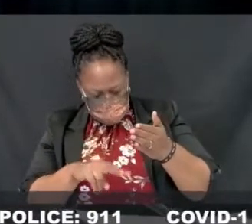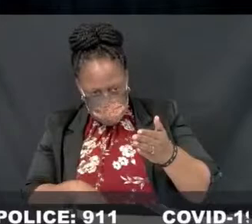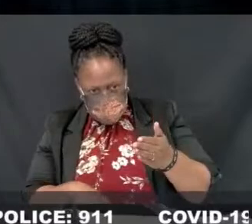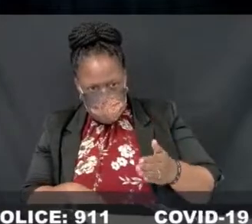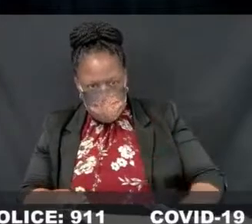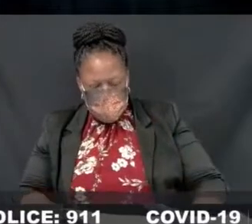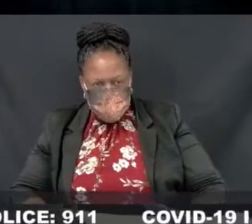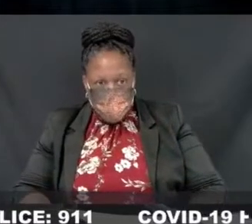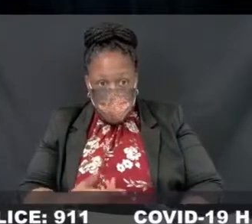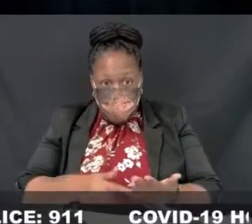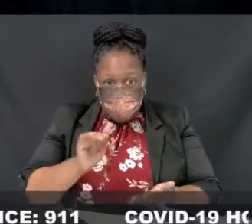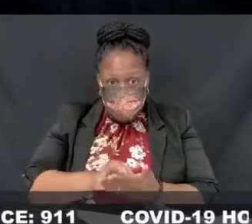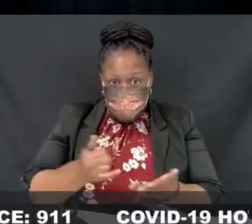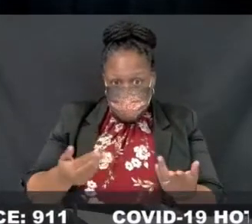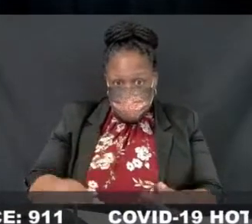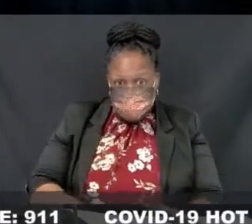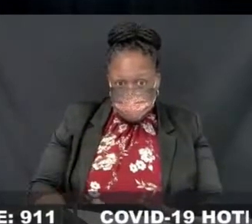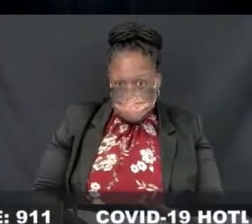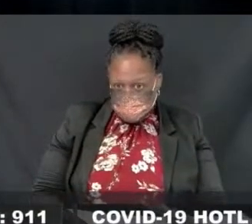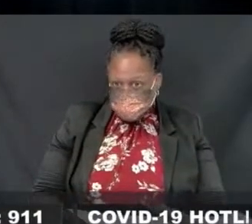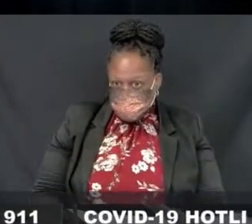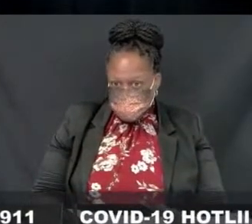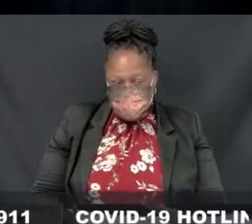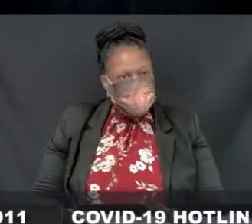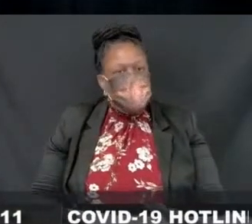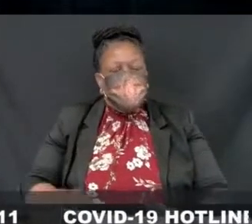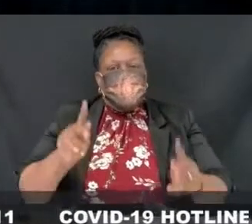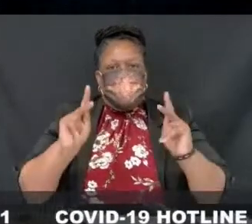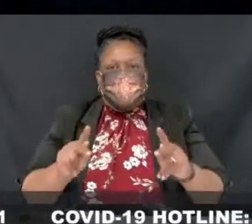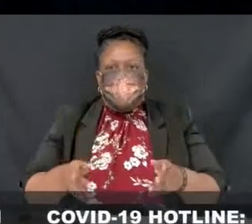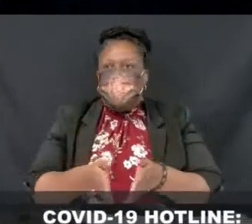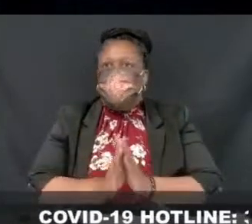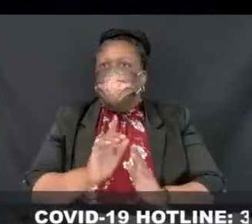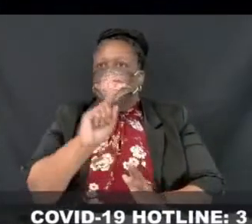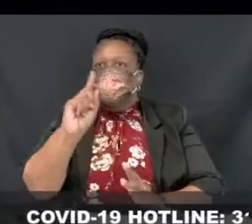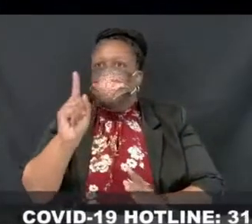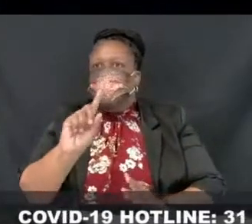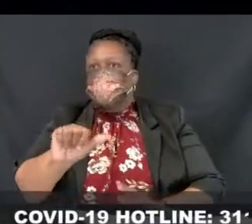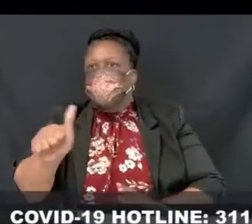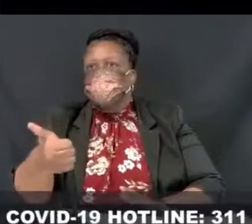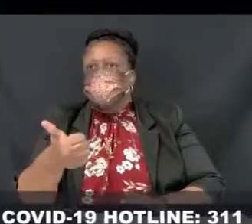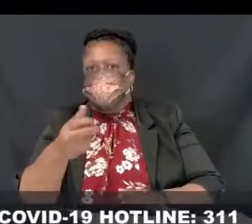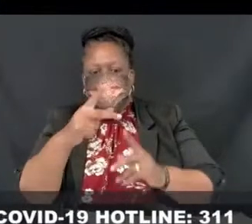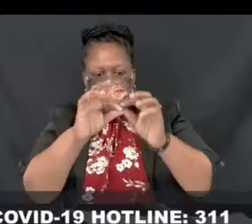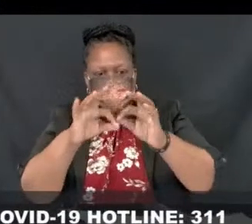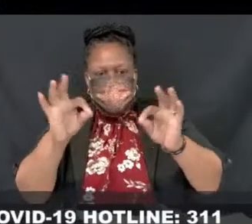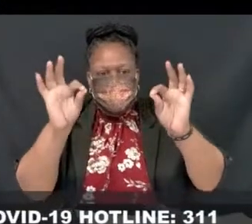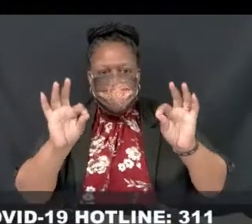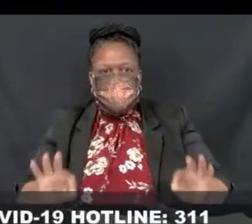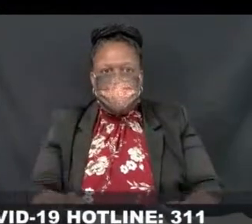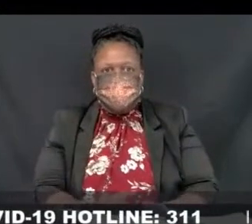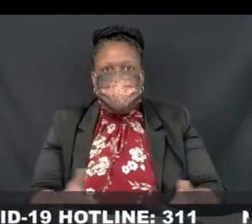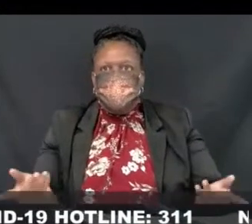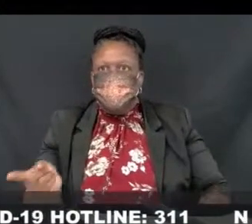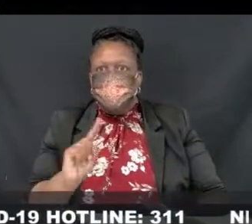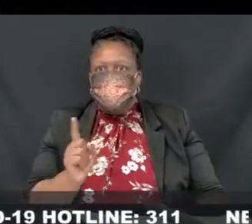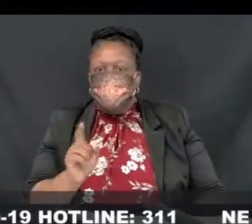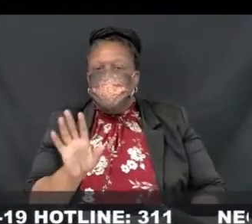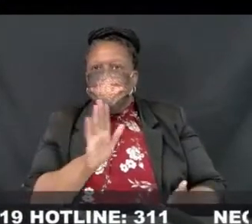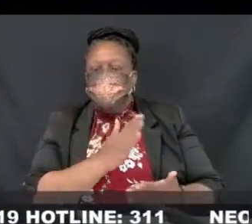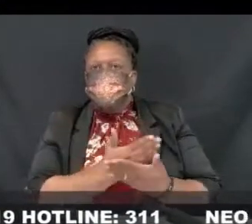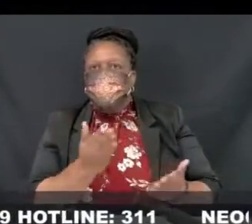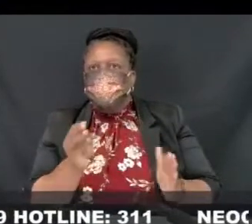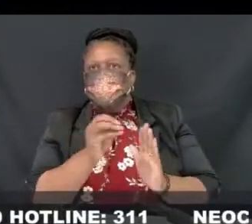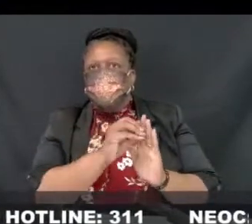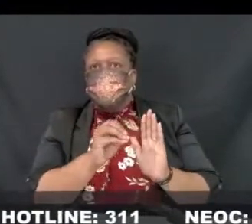expiration, the night of it expiring, by the next morning, the general public, we start an infodemic. Where is the regulation? Does